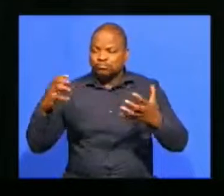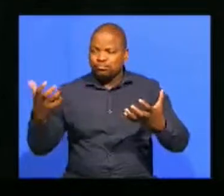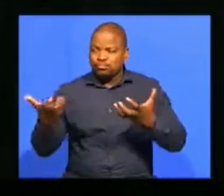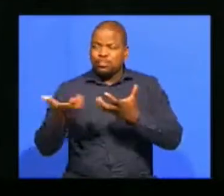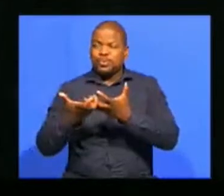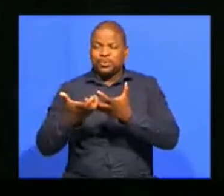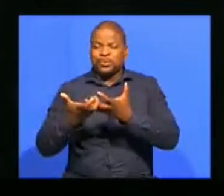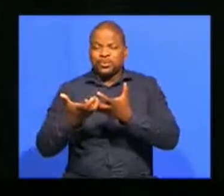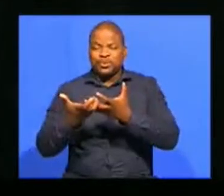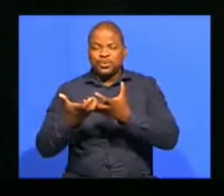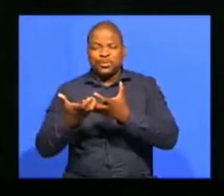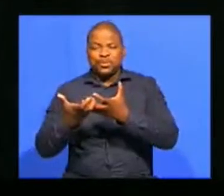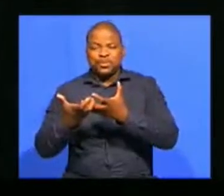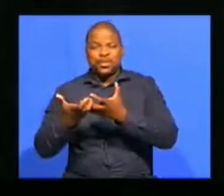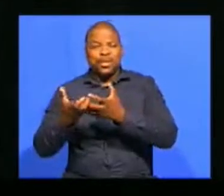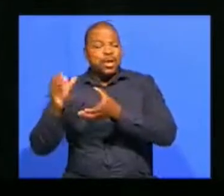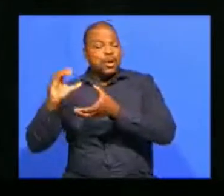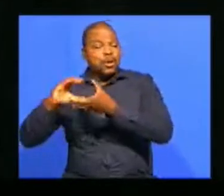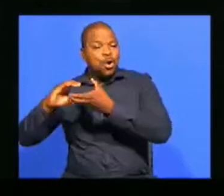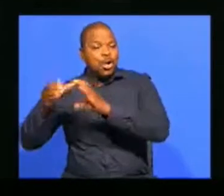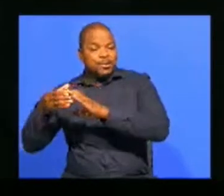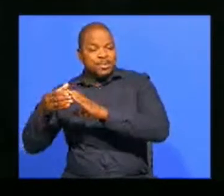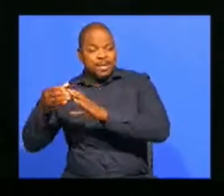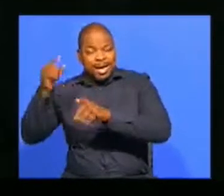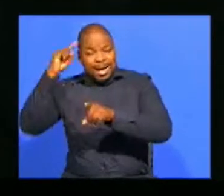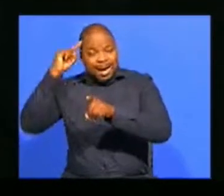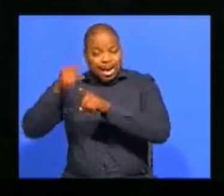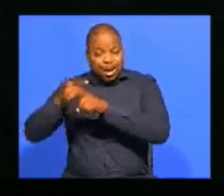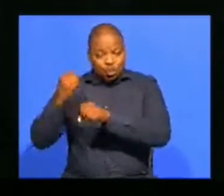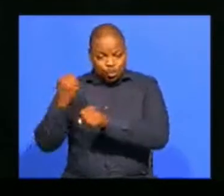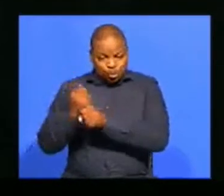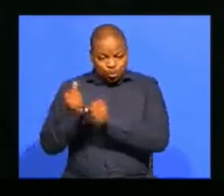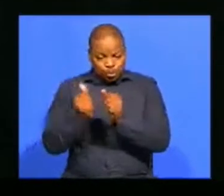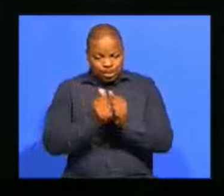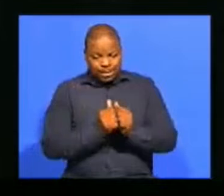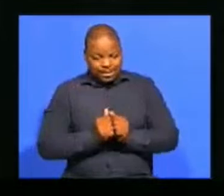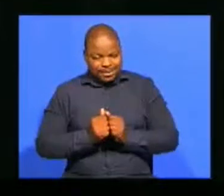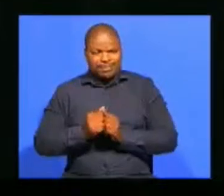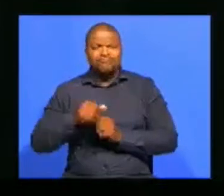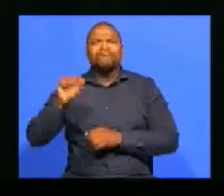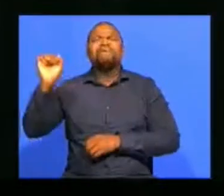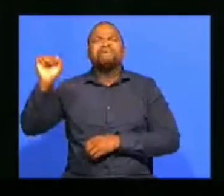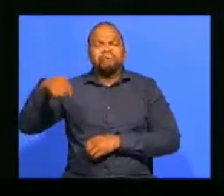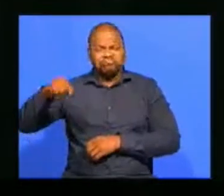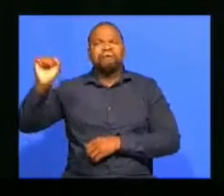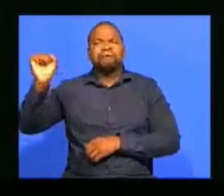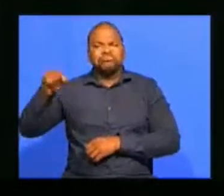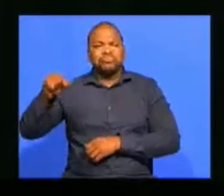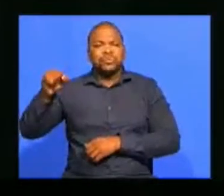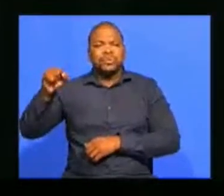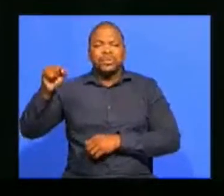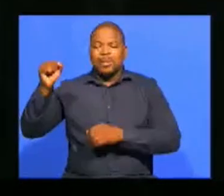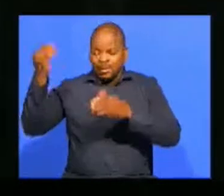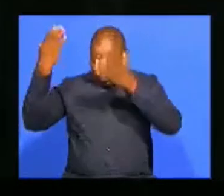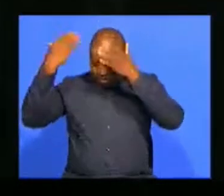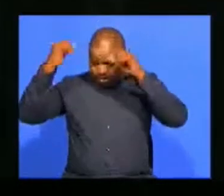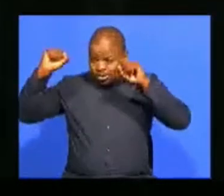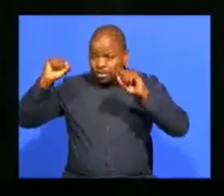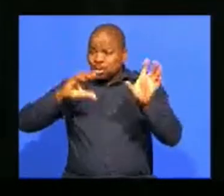alliances, coalitions, and agreeing to work together. And of course, as heads of government